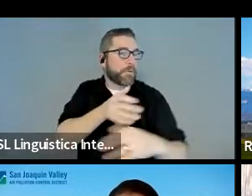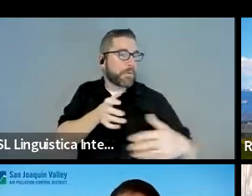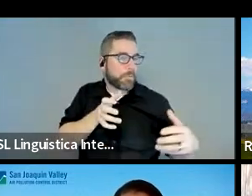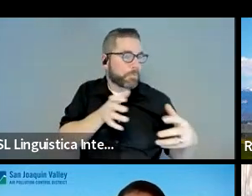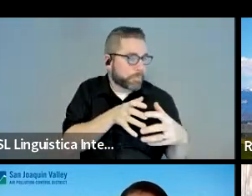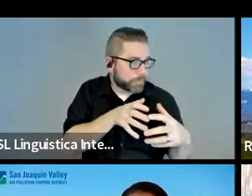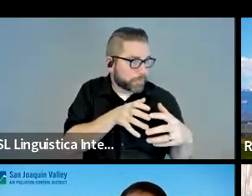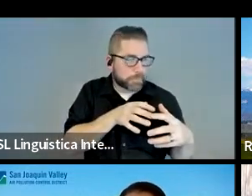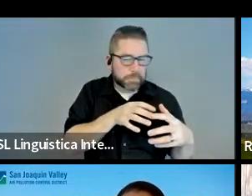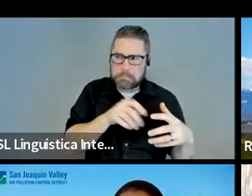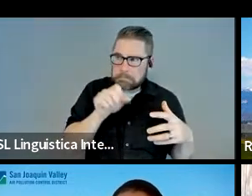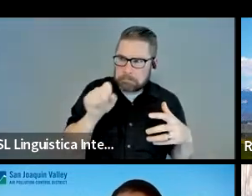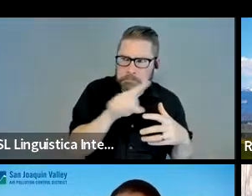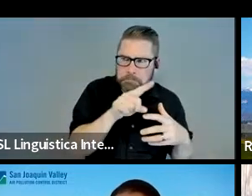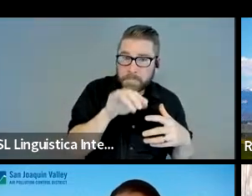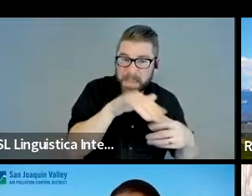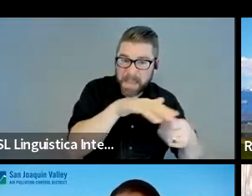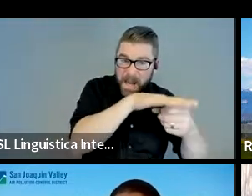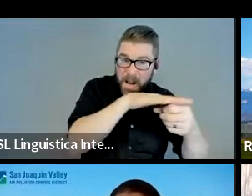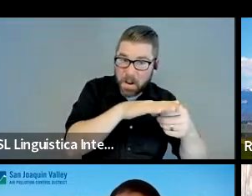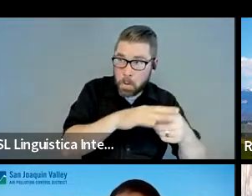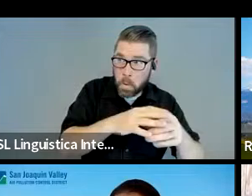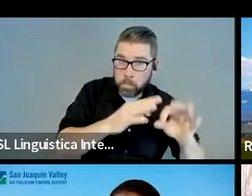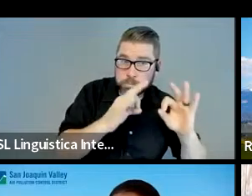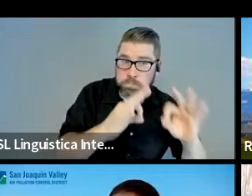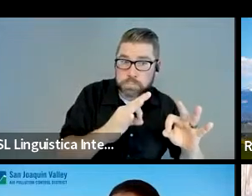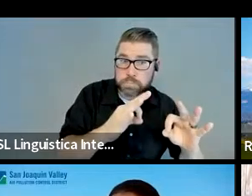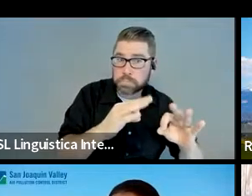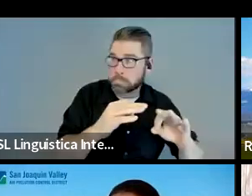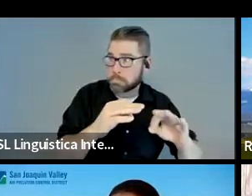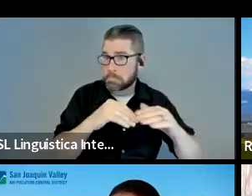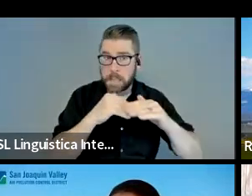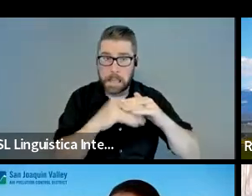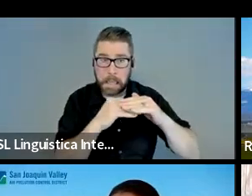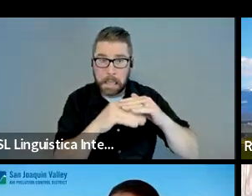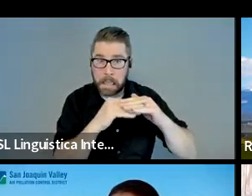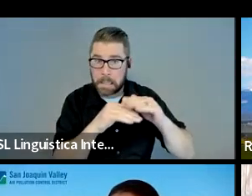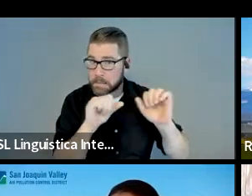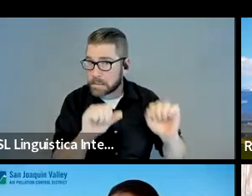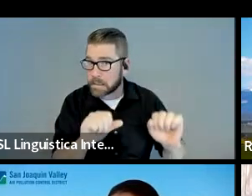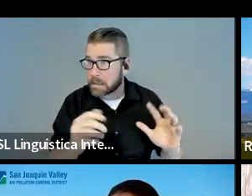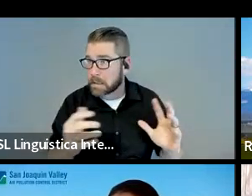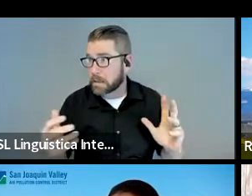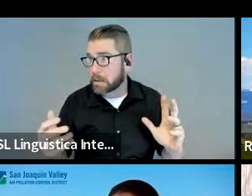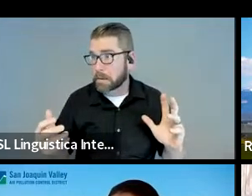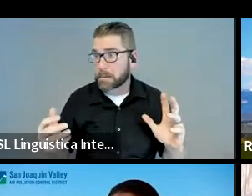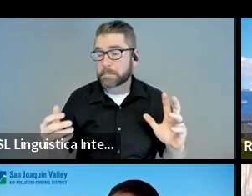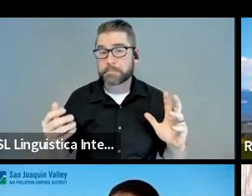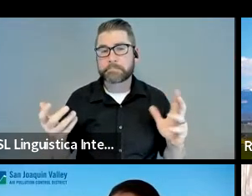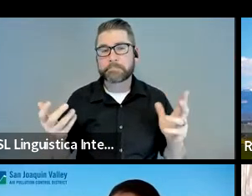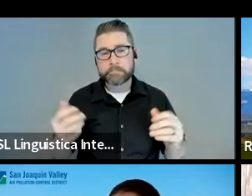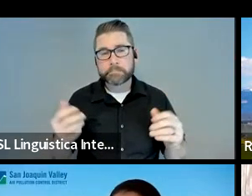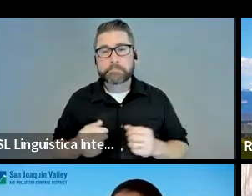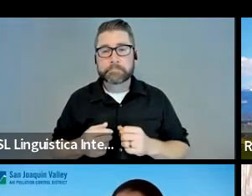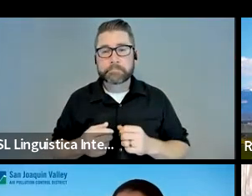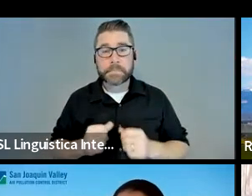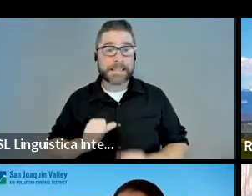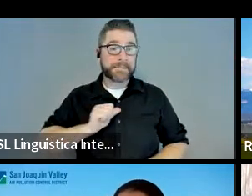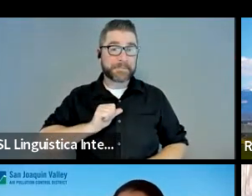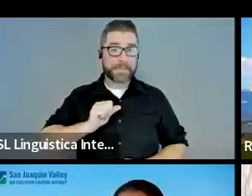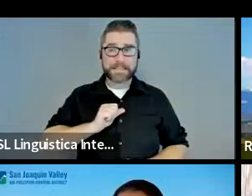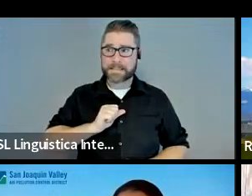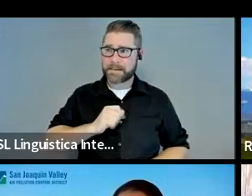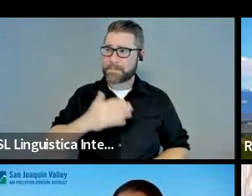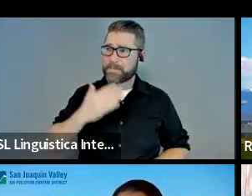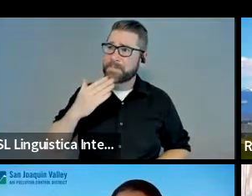location is okay for everyone, if it's accessible. And yeah, I really personally really thank you and